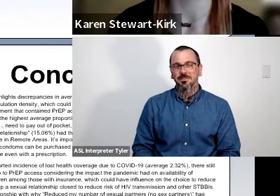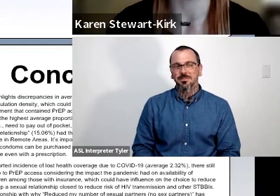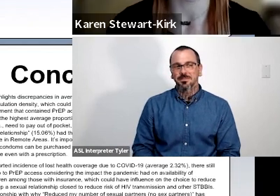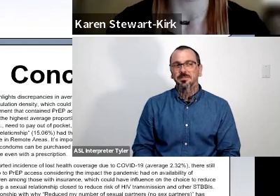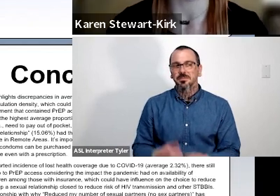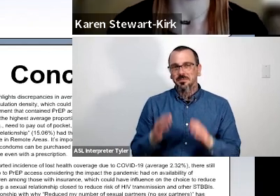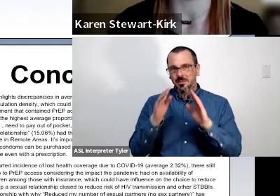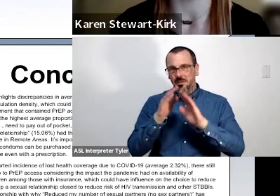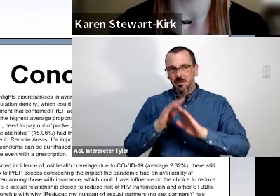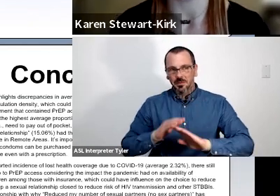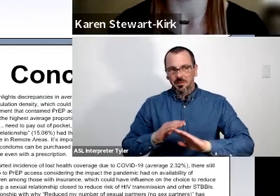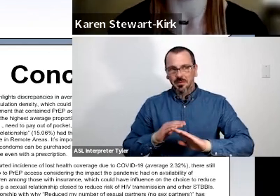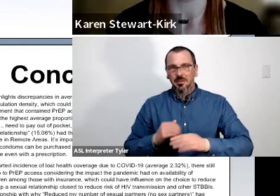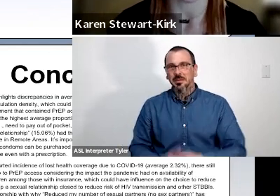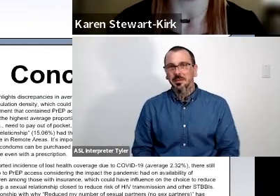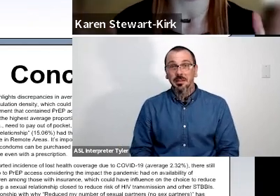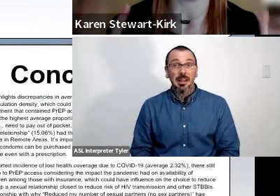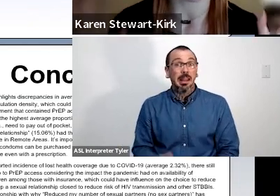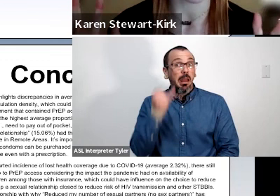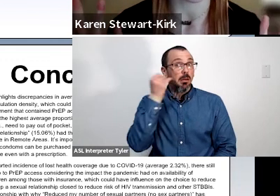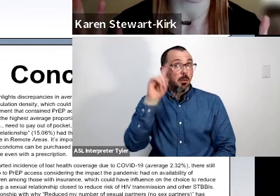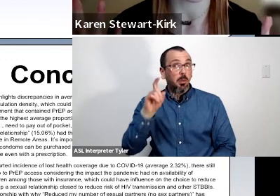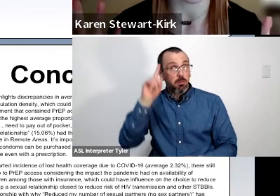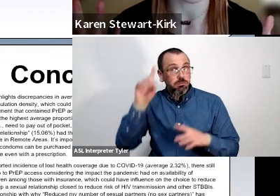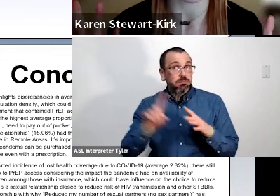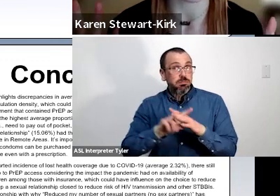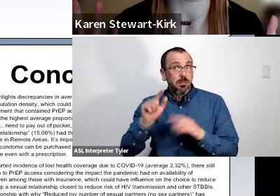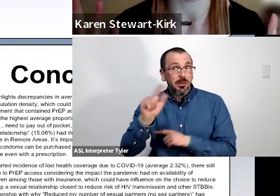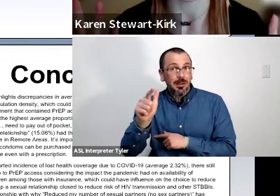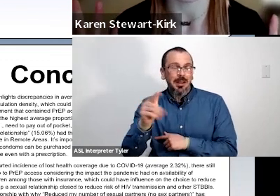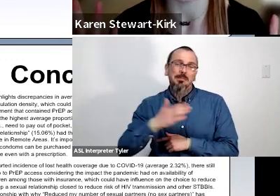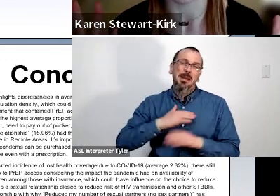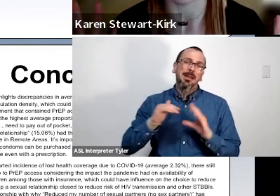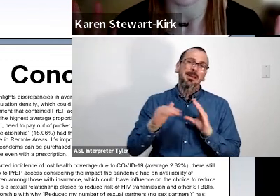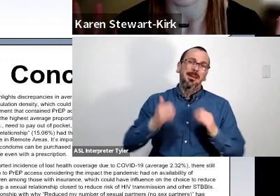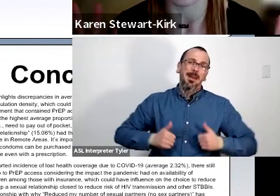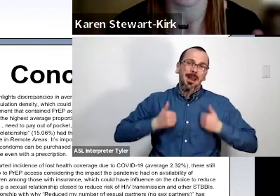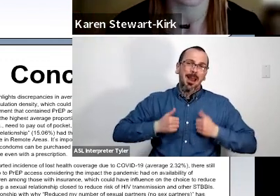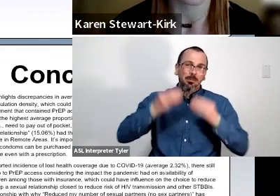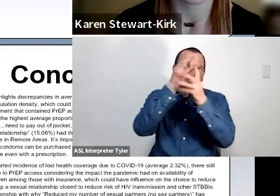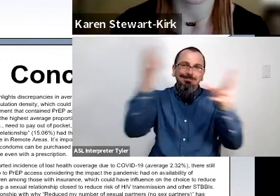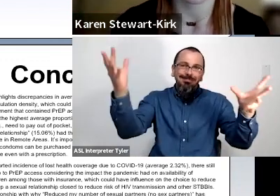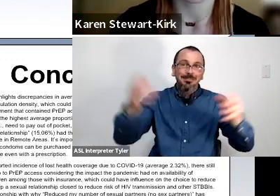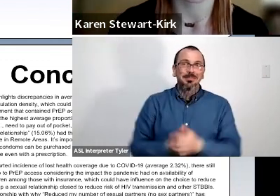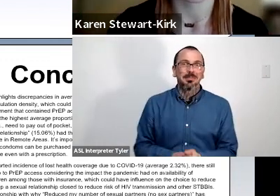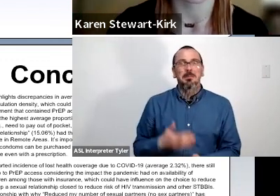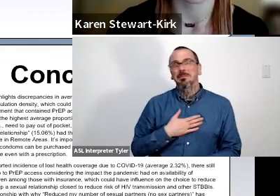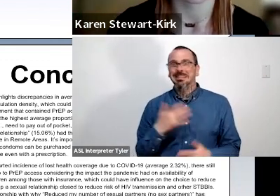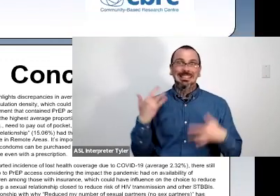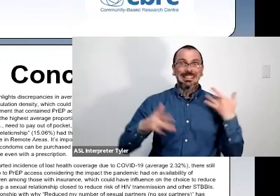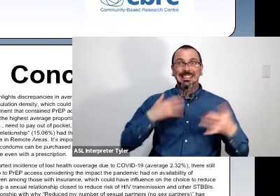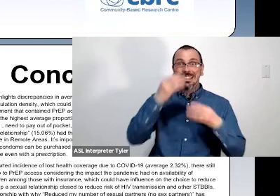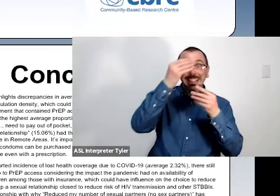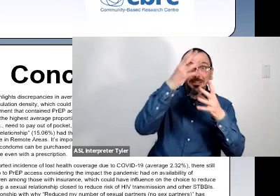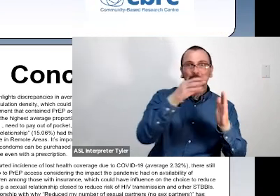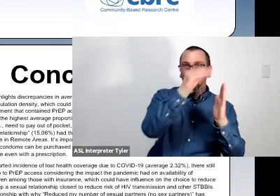I can provide my email with more questions too, because I have a lot more data that I looked at and I just chose the stuff I thought was most exciting. Of course.